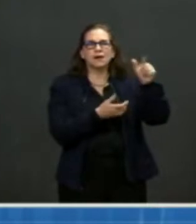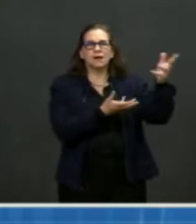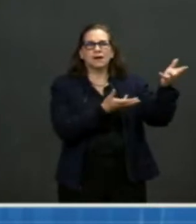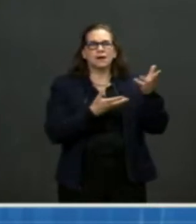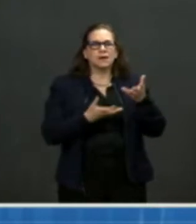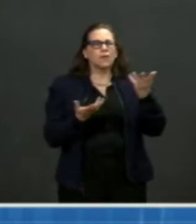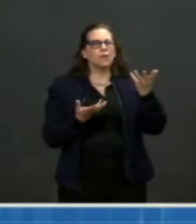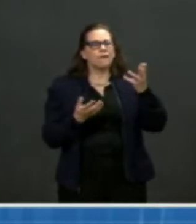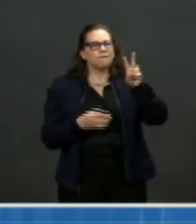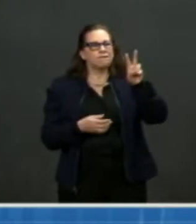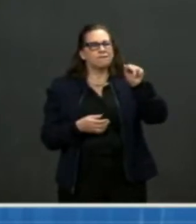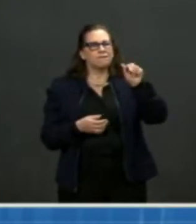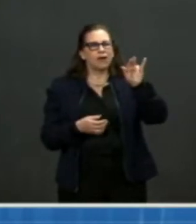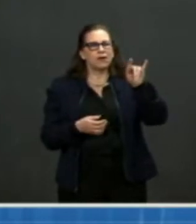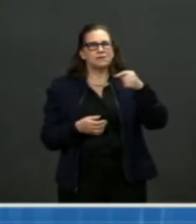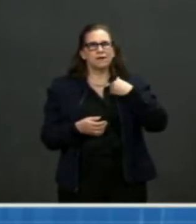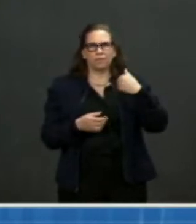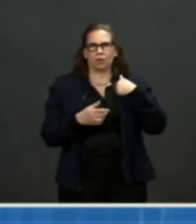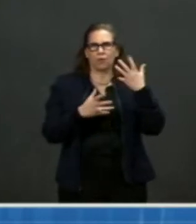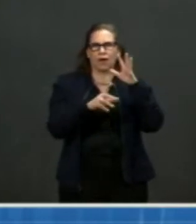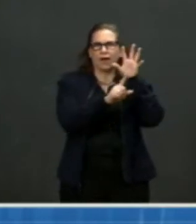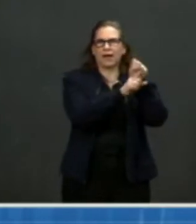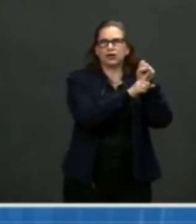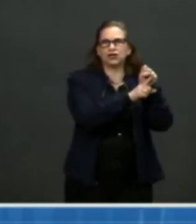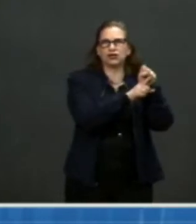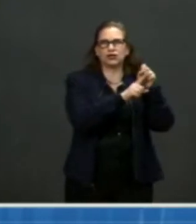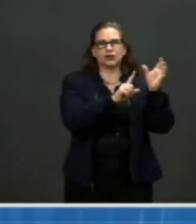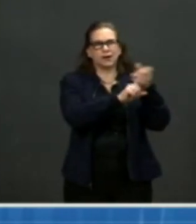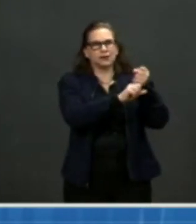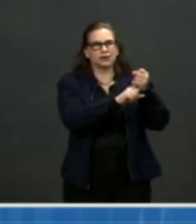and to slow down the relaxation.